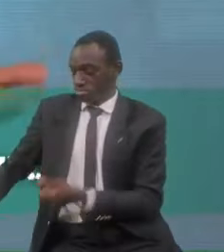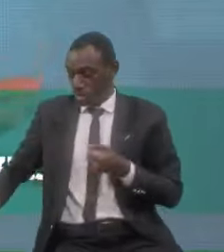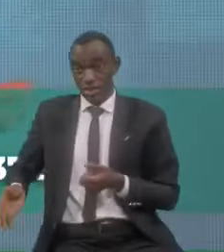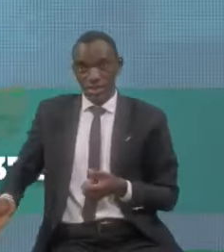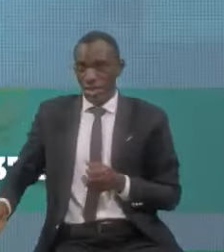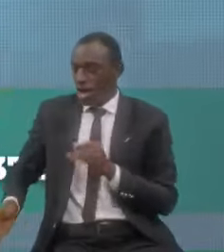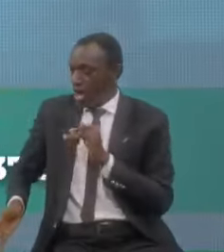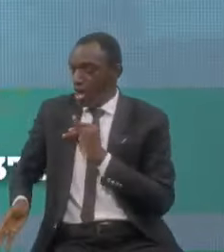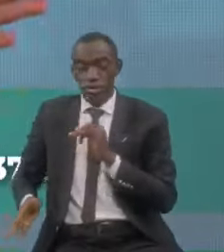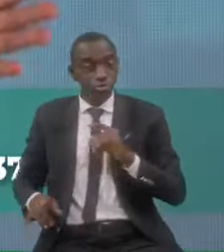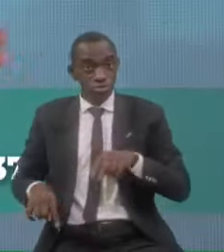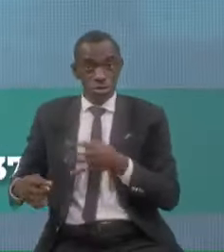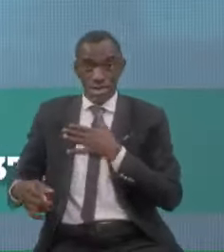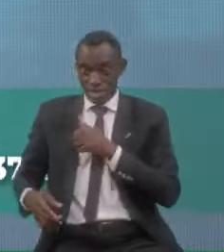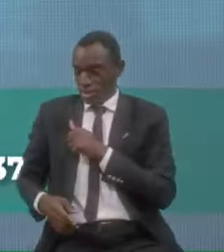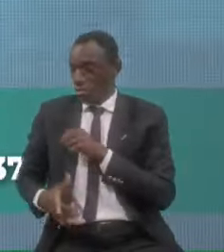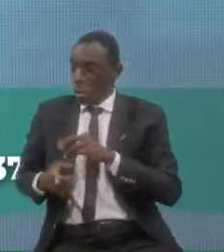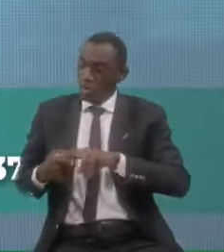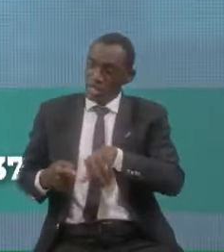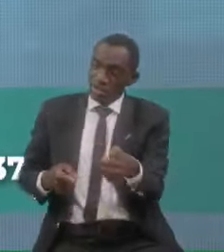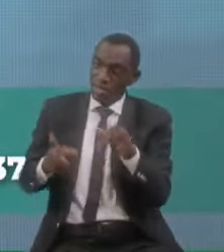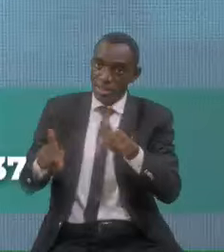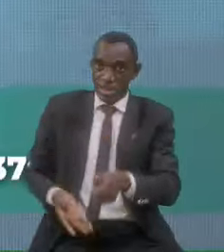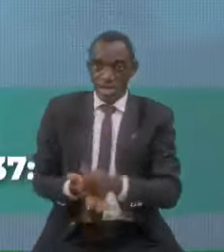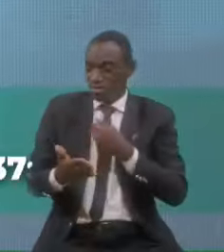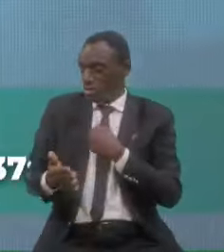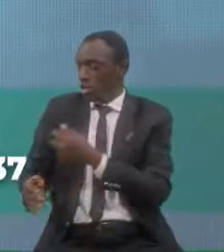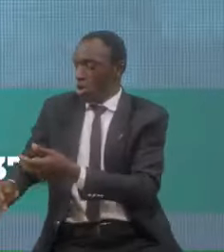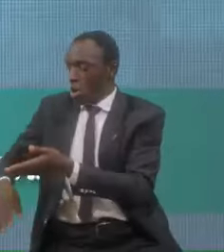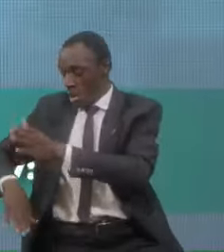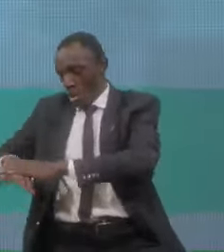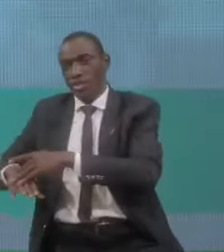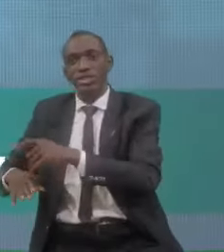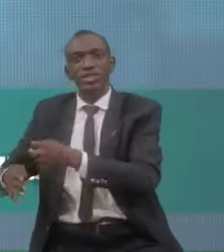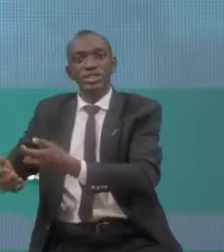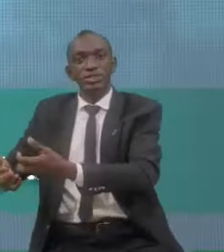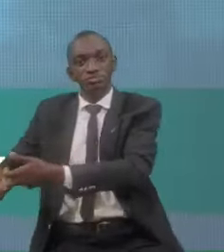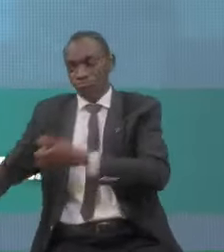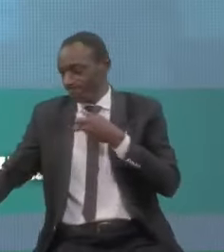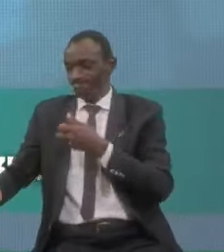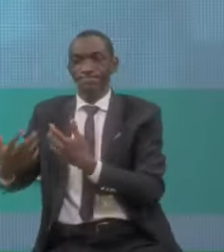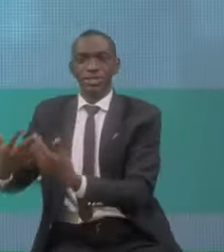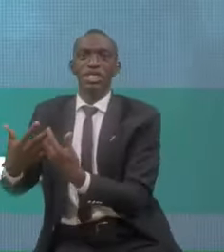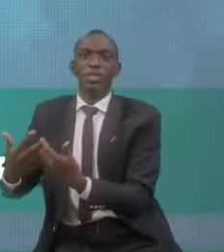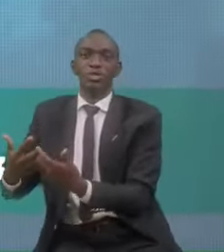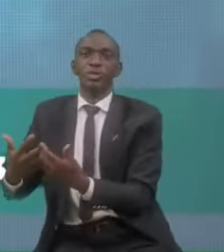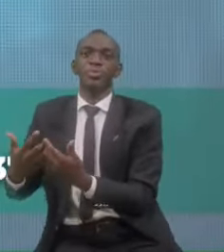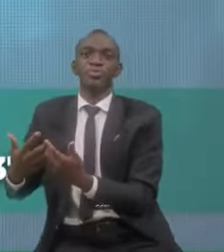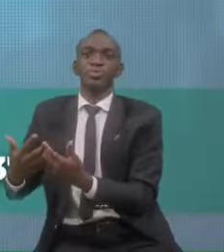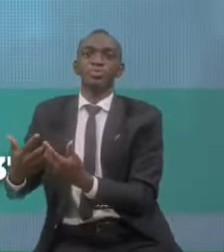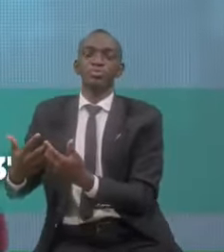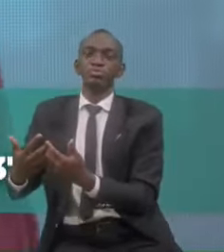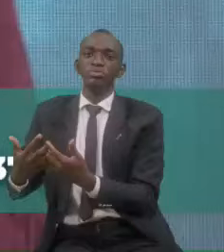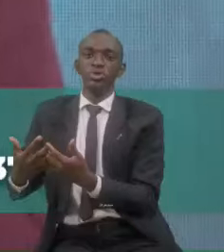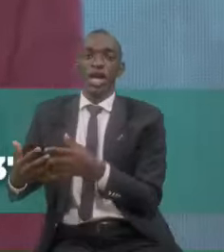you know, somebody working with you, can you please help on put the generator on? And